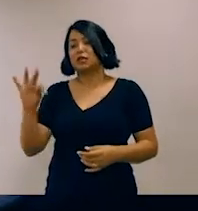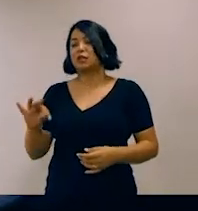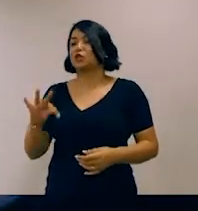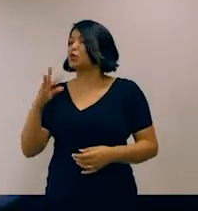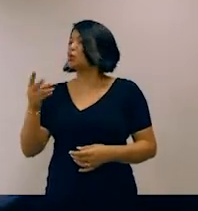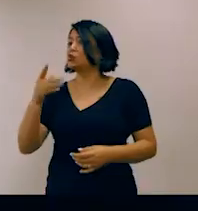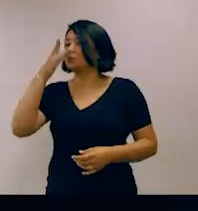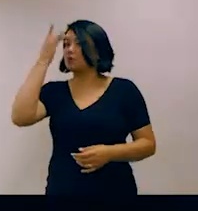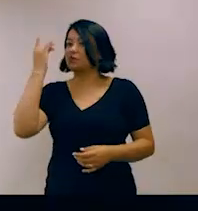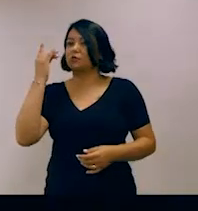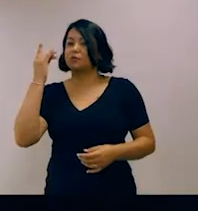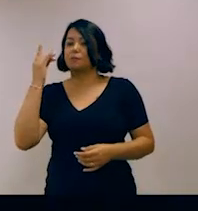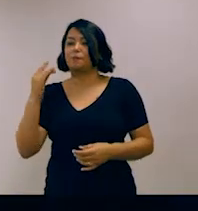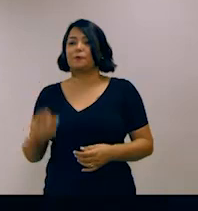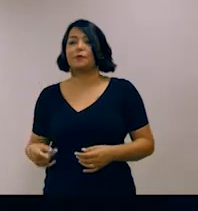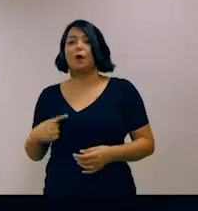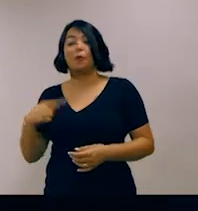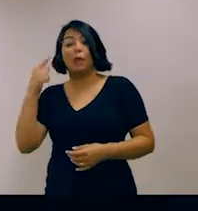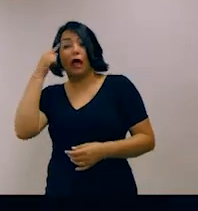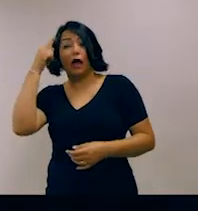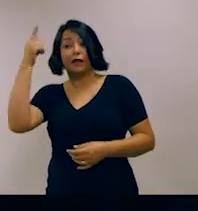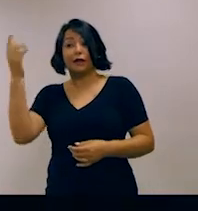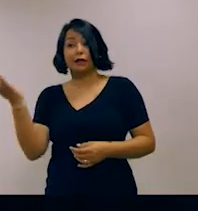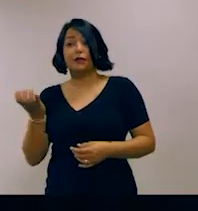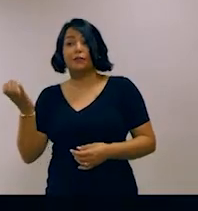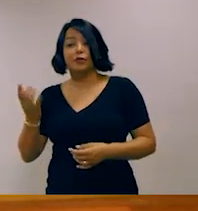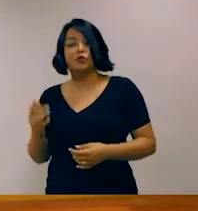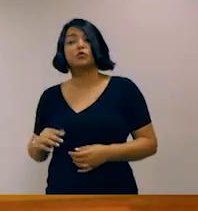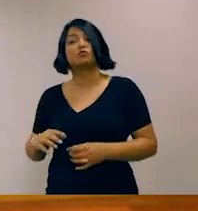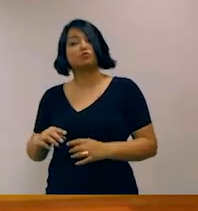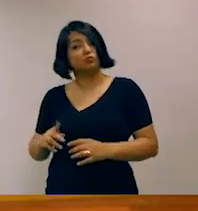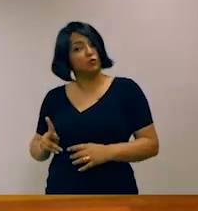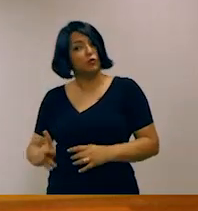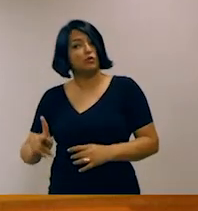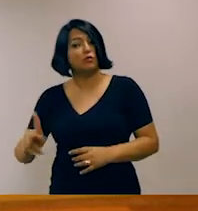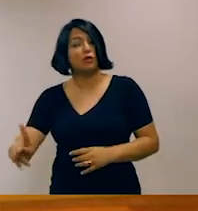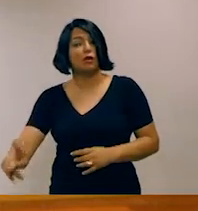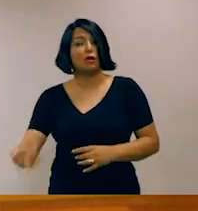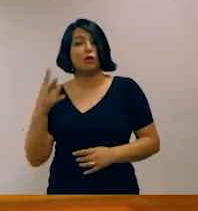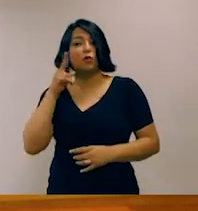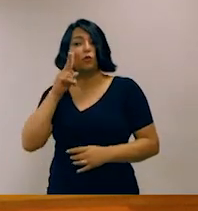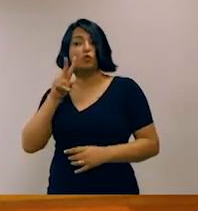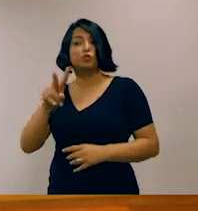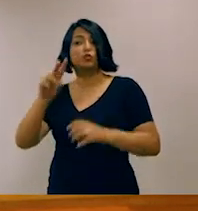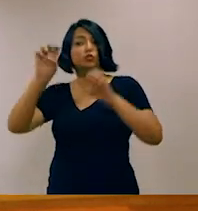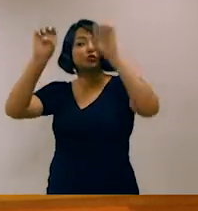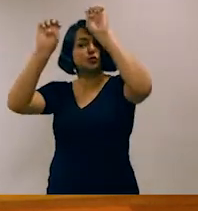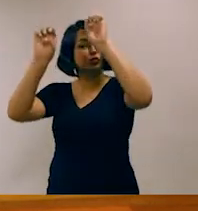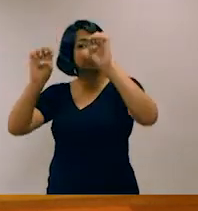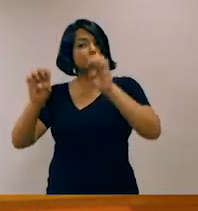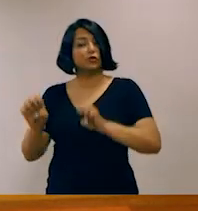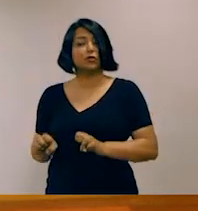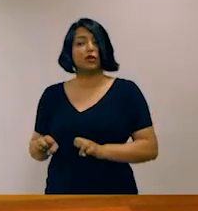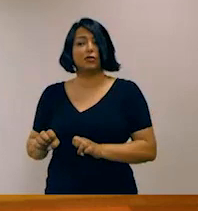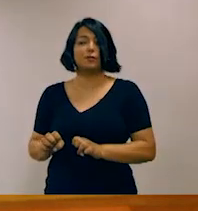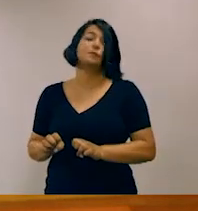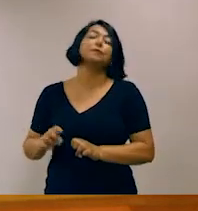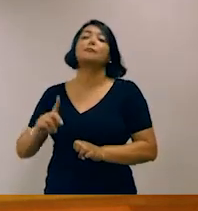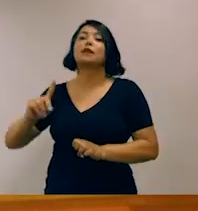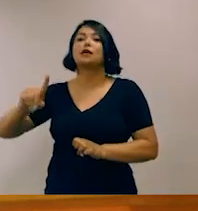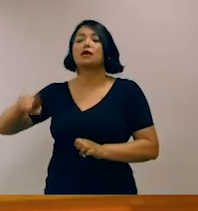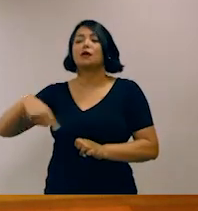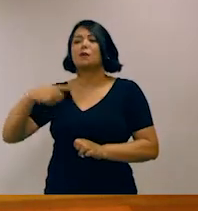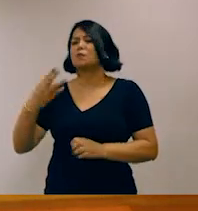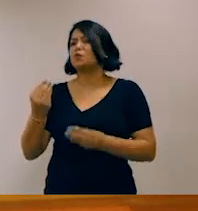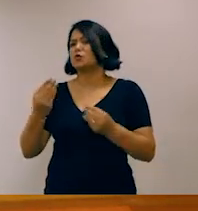much easier. So the idea is to maintain this, the petition totally structured. And so when we have this with the